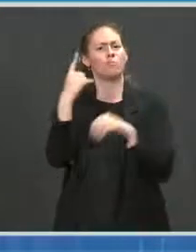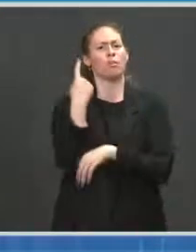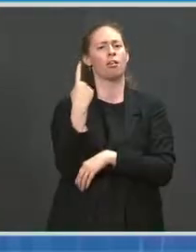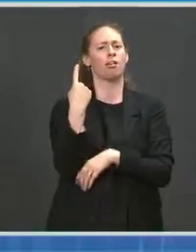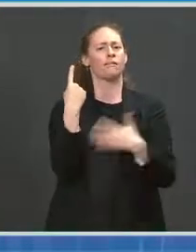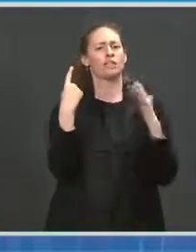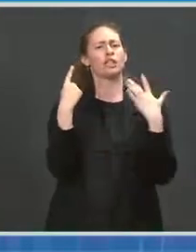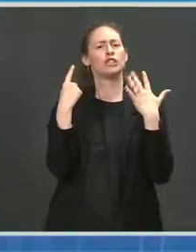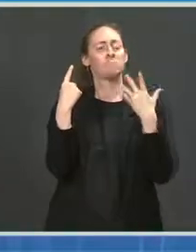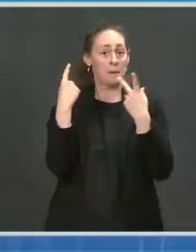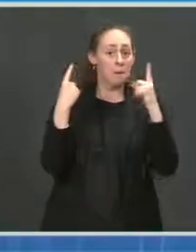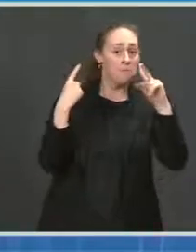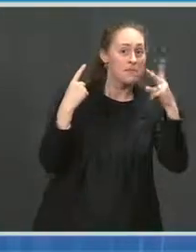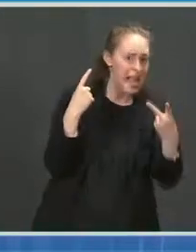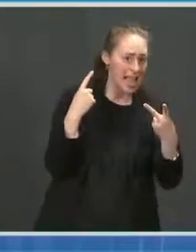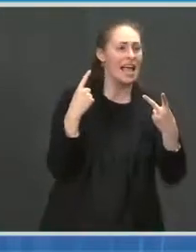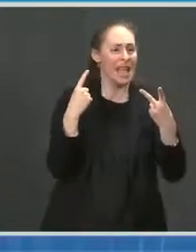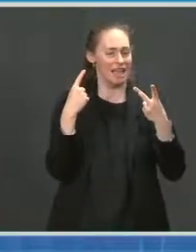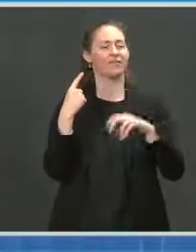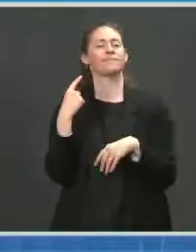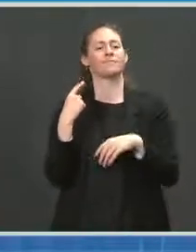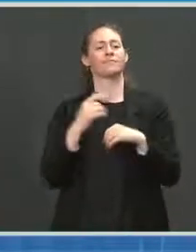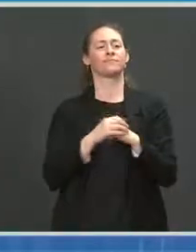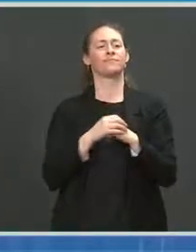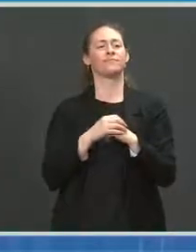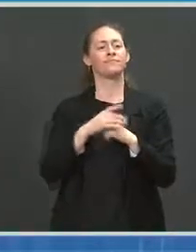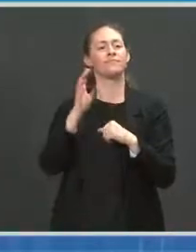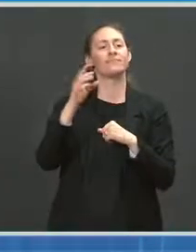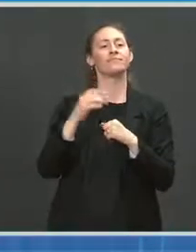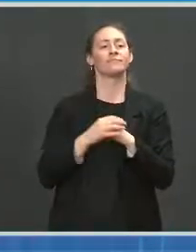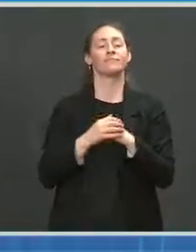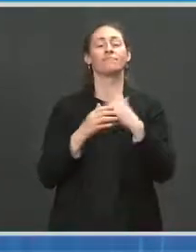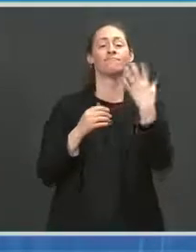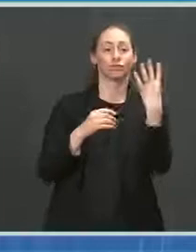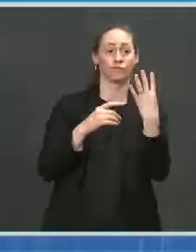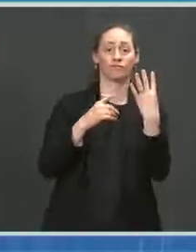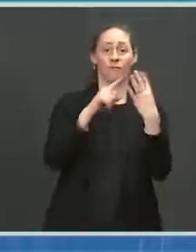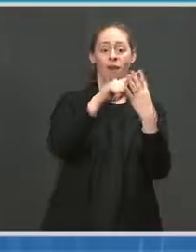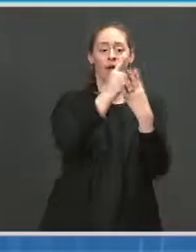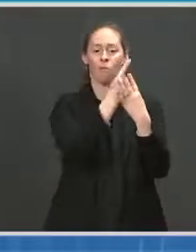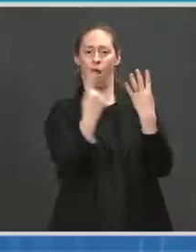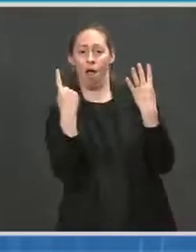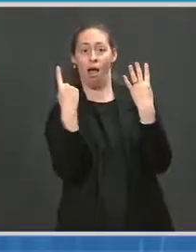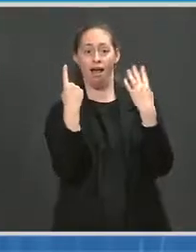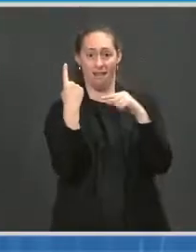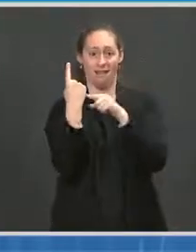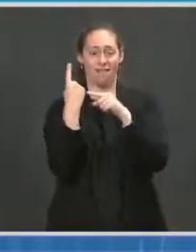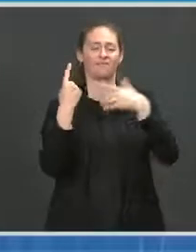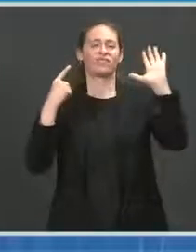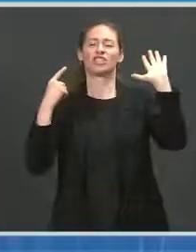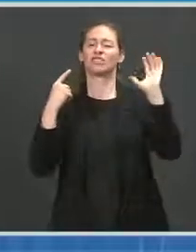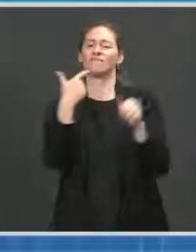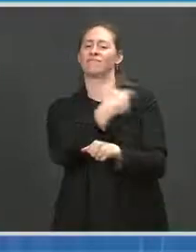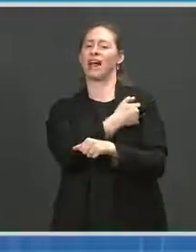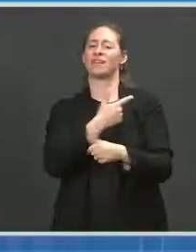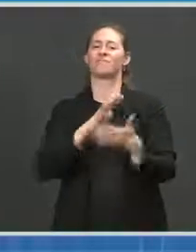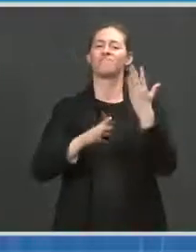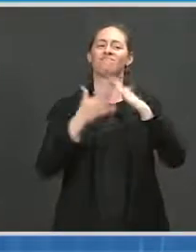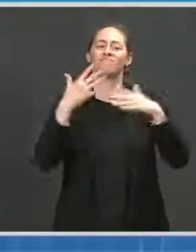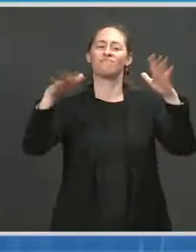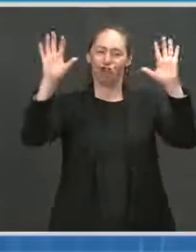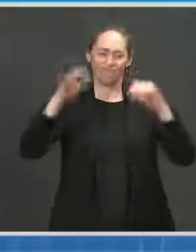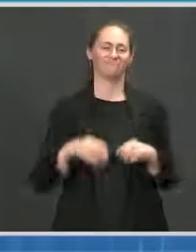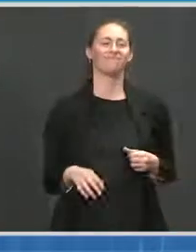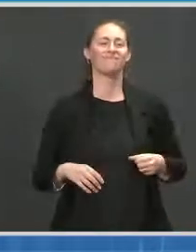1 out of every 4 people is fully vaccinated. Also encouraging news, more than 65%